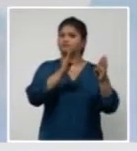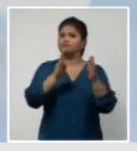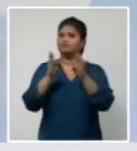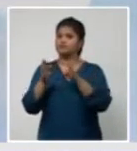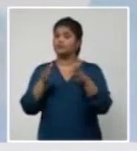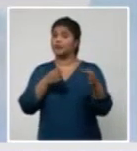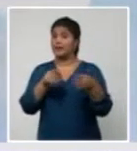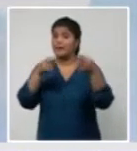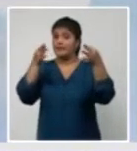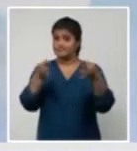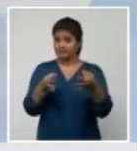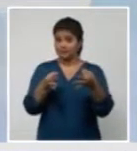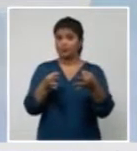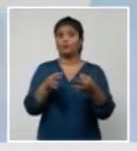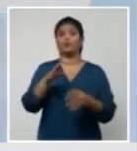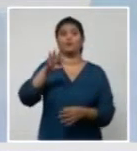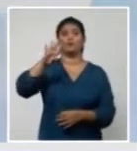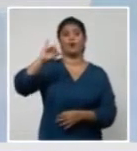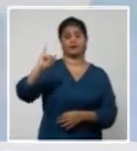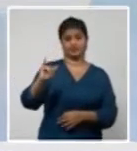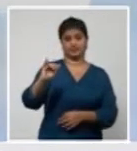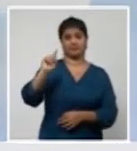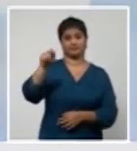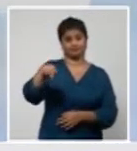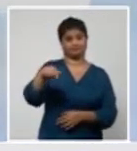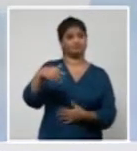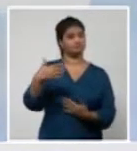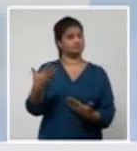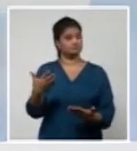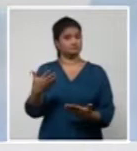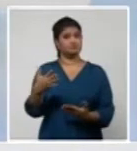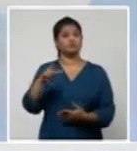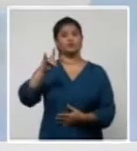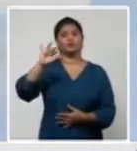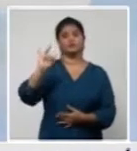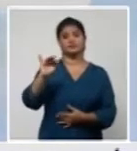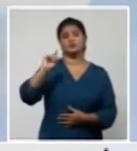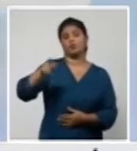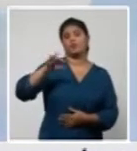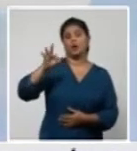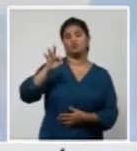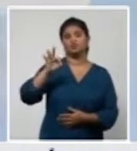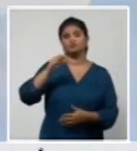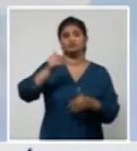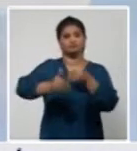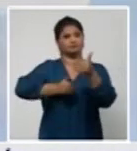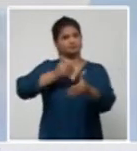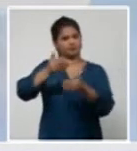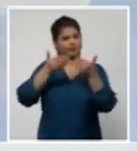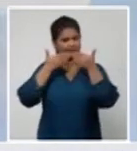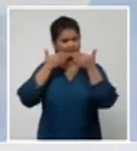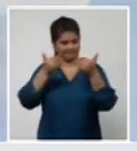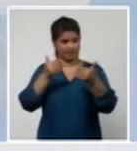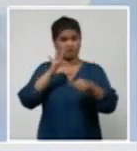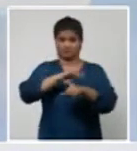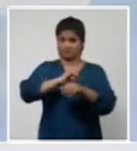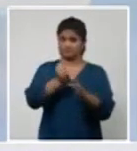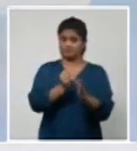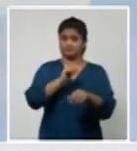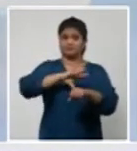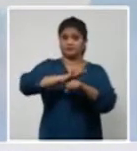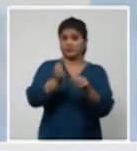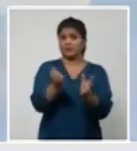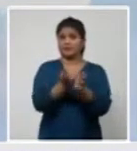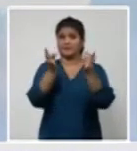representing 1.4% of the total. Of these, 46, or 97.8%,